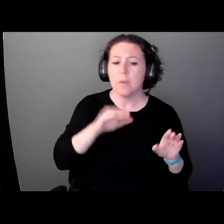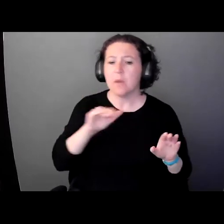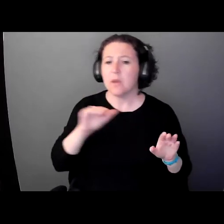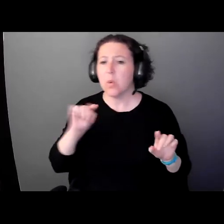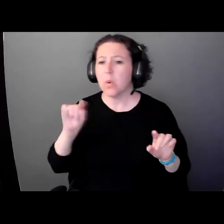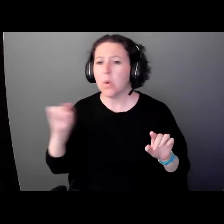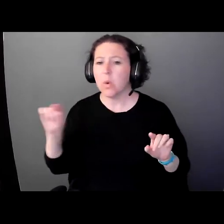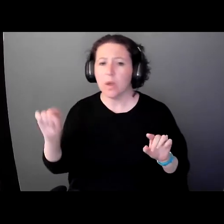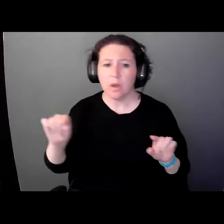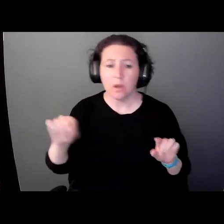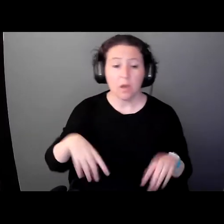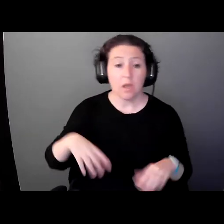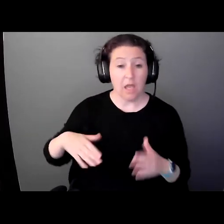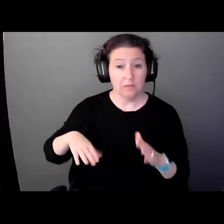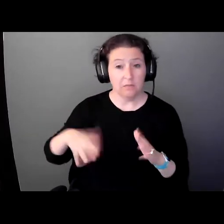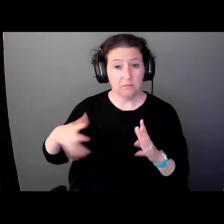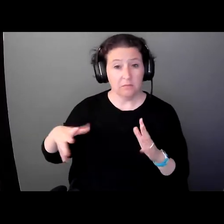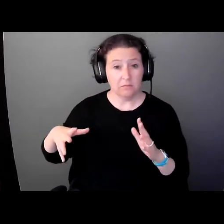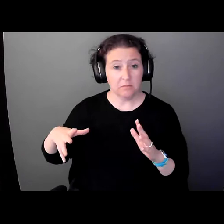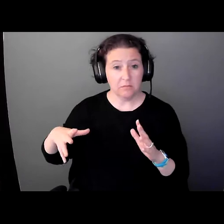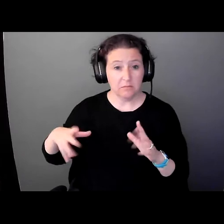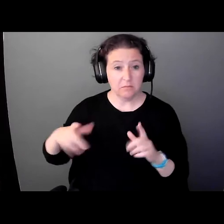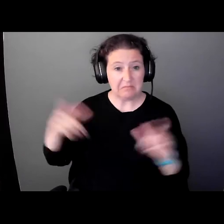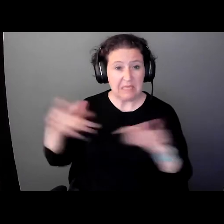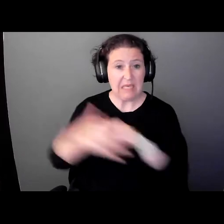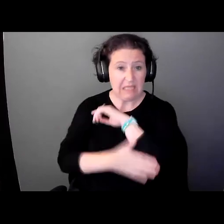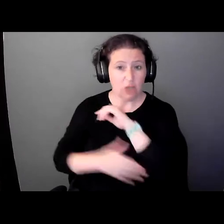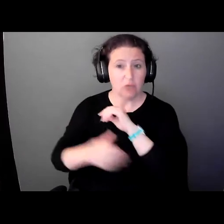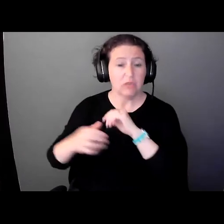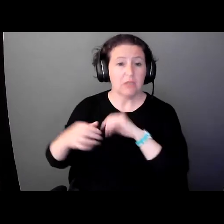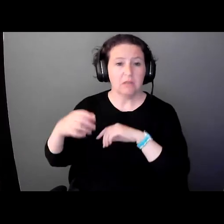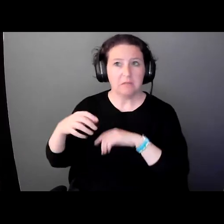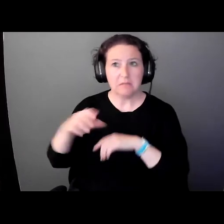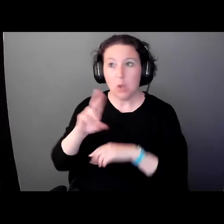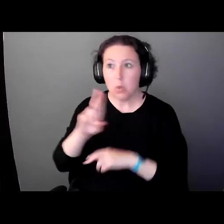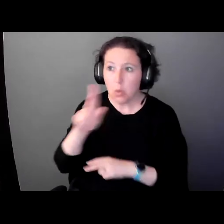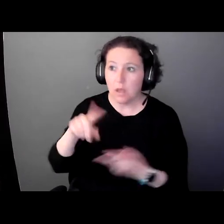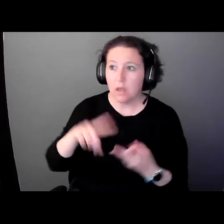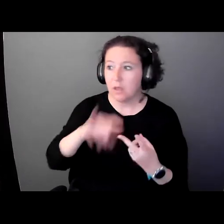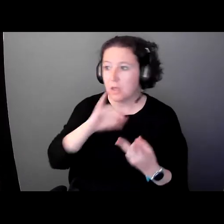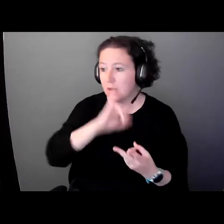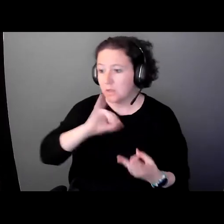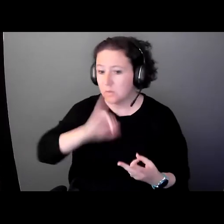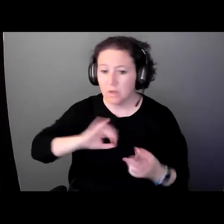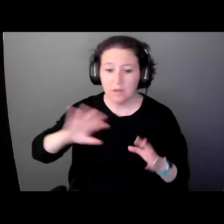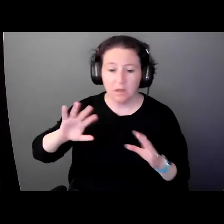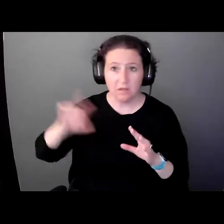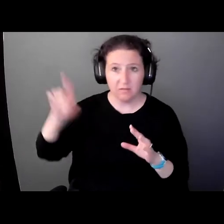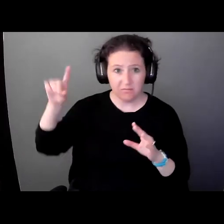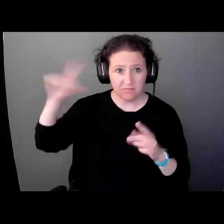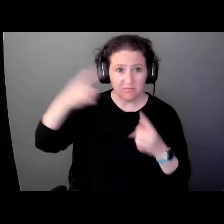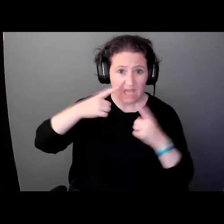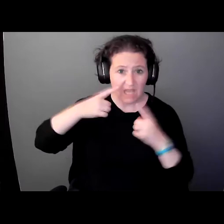become dominant, and this is especially the United Kingdom and Israel, reestablishment of distancing and mask